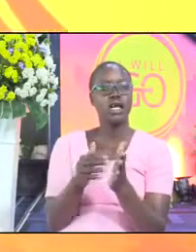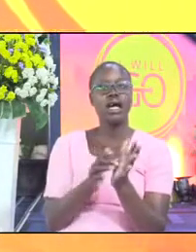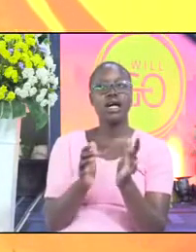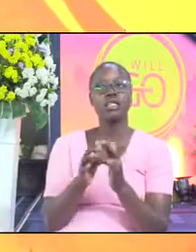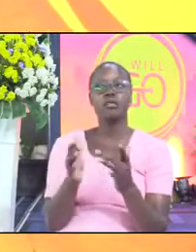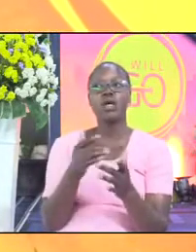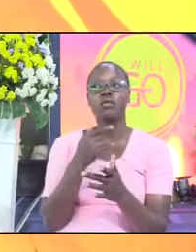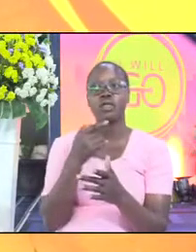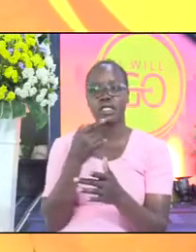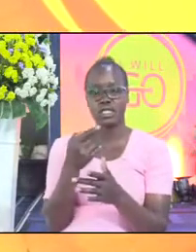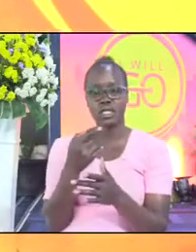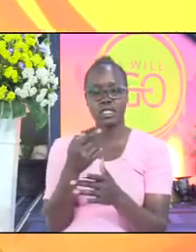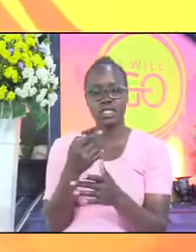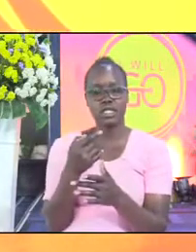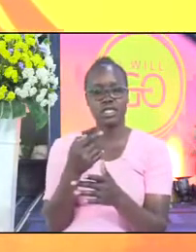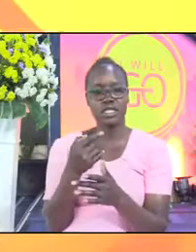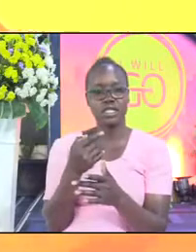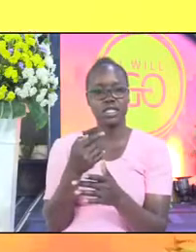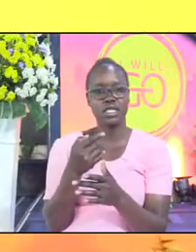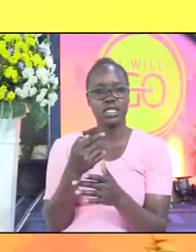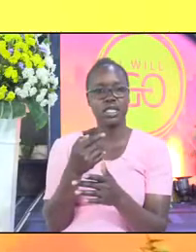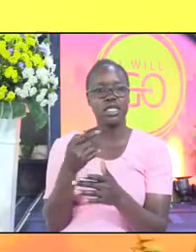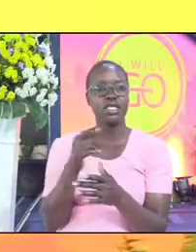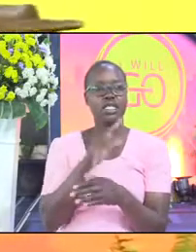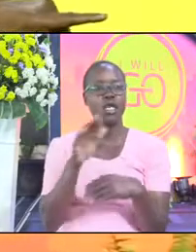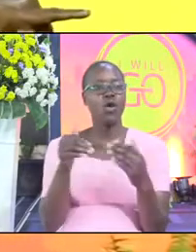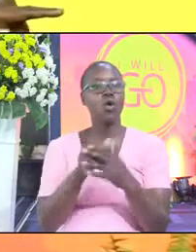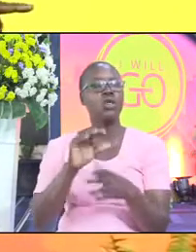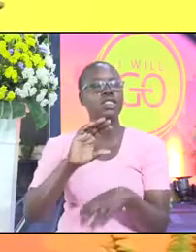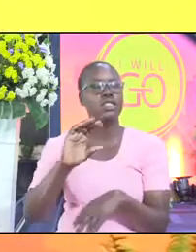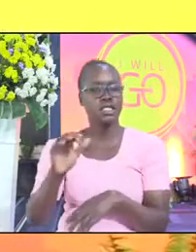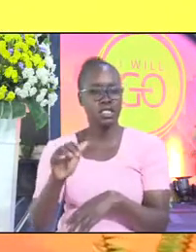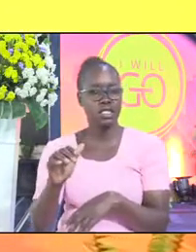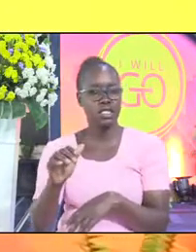the Bible says that